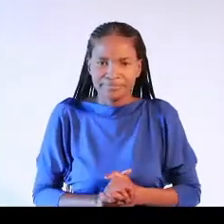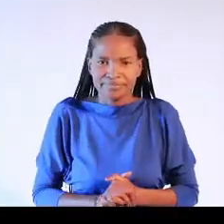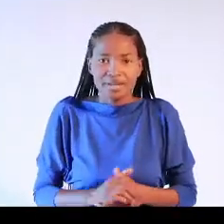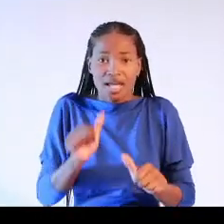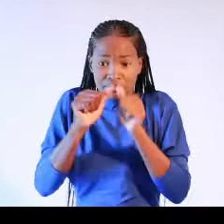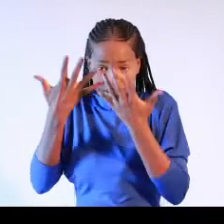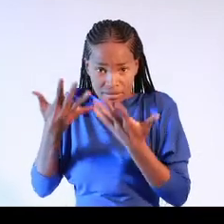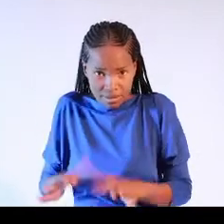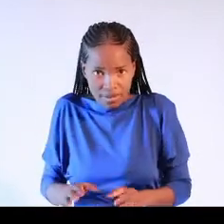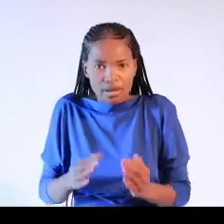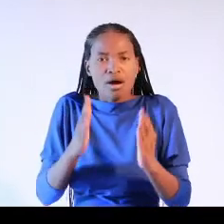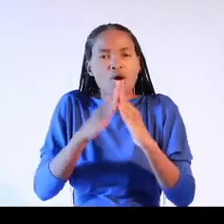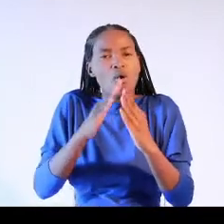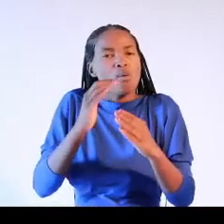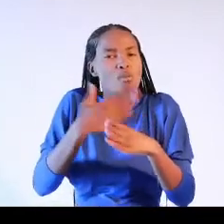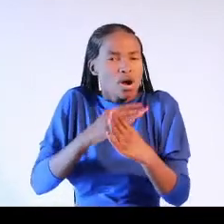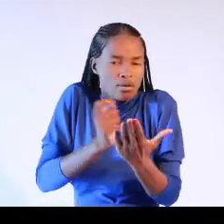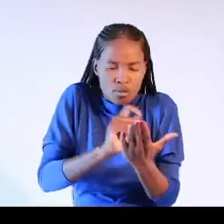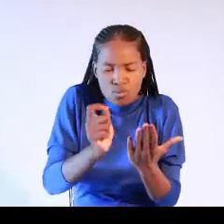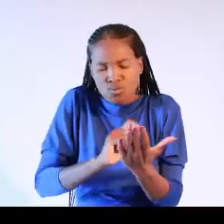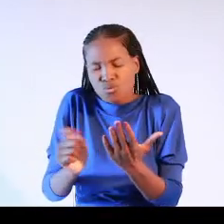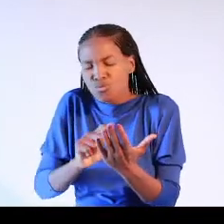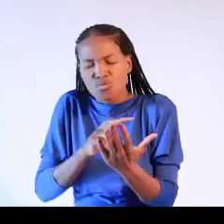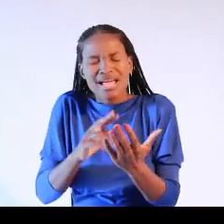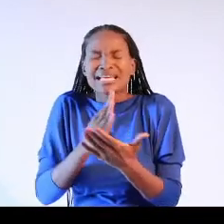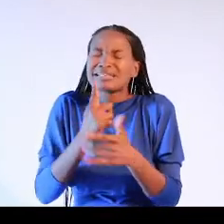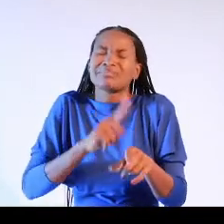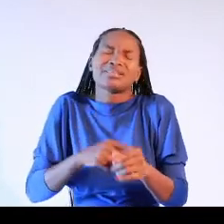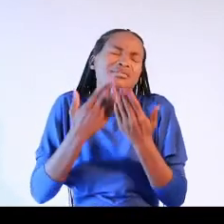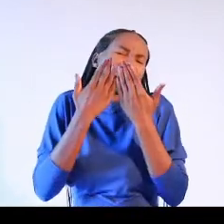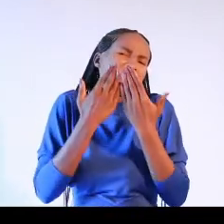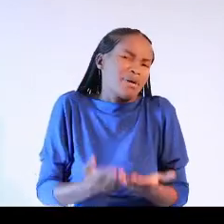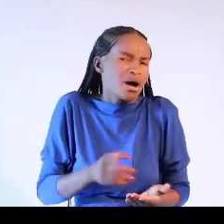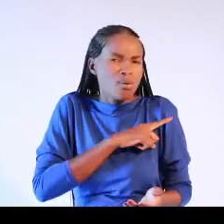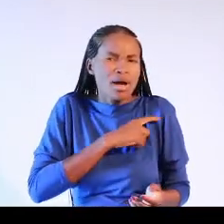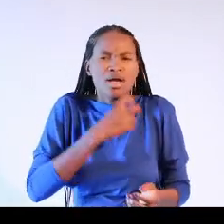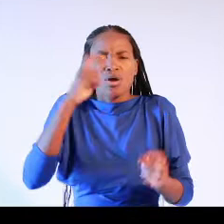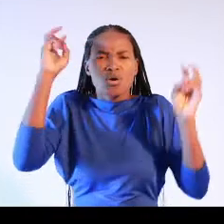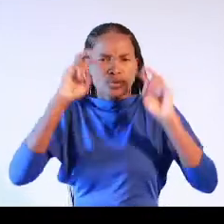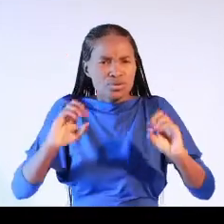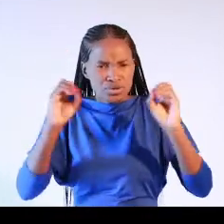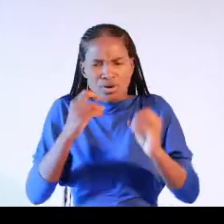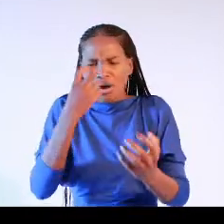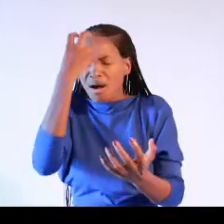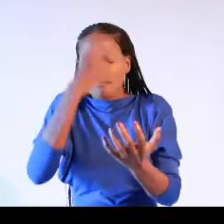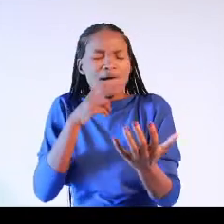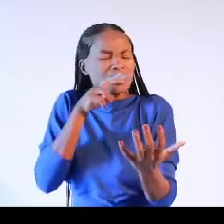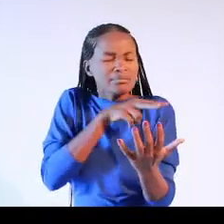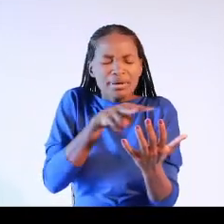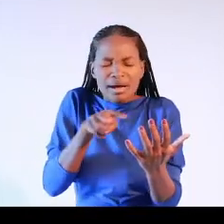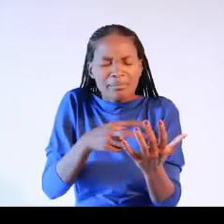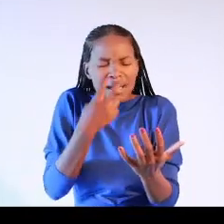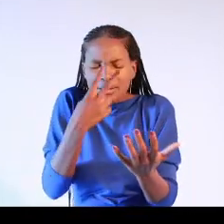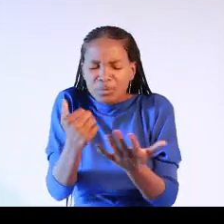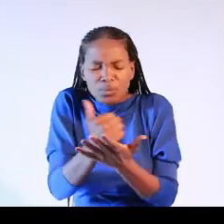After dinner, I do my homework, but sometimes it's so dark that I can hardly see the letters